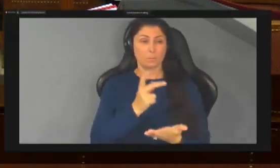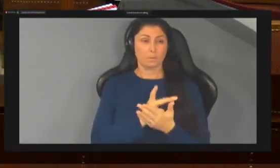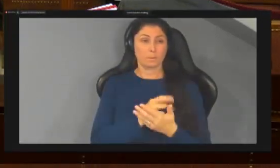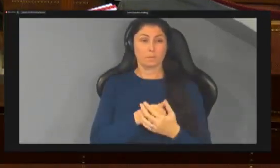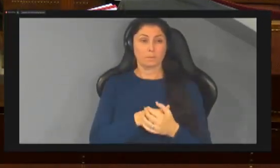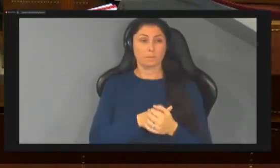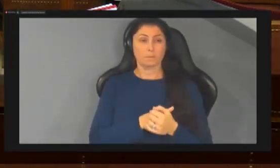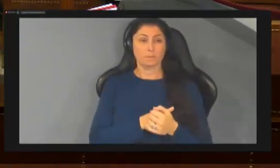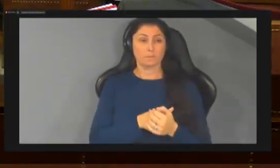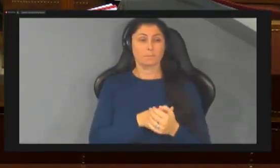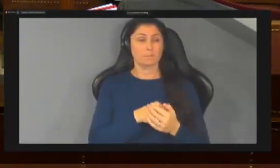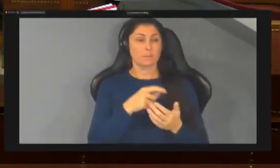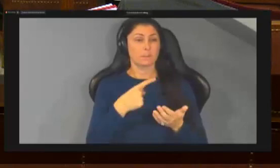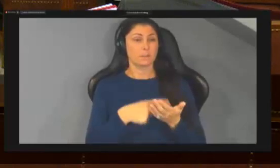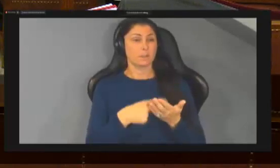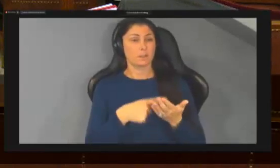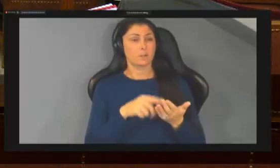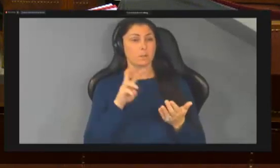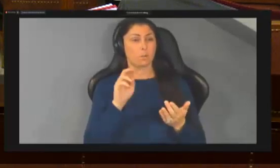With discussion, Councilman Warwick.